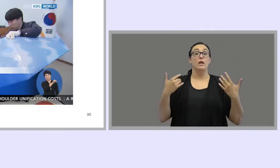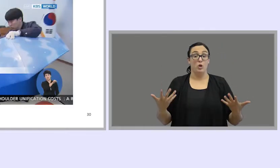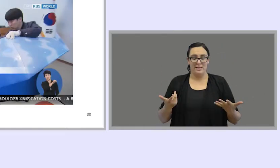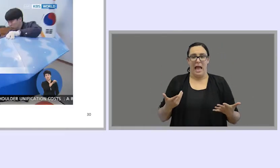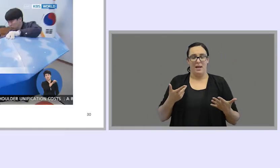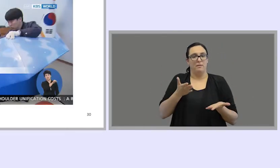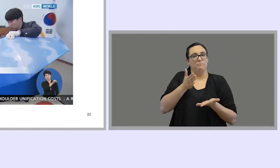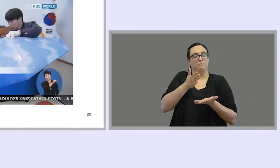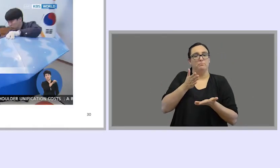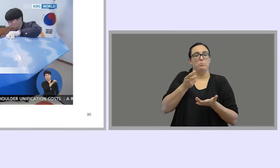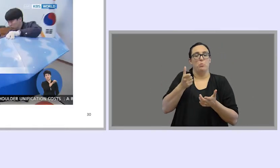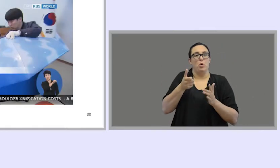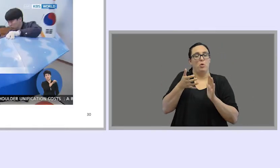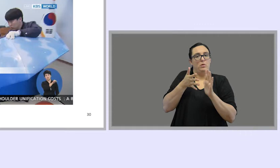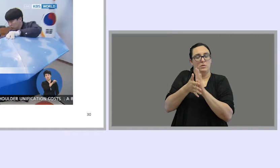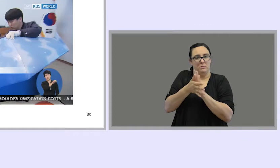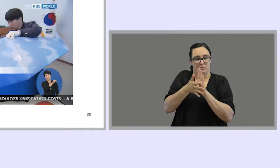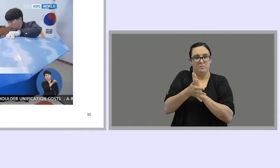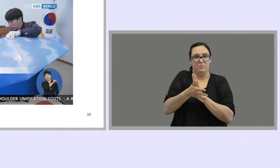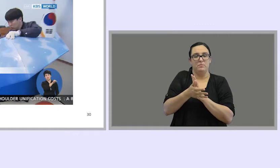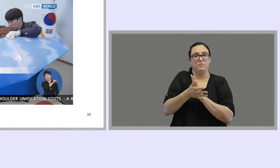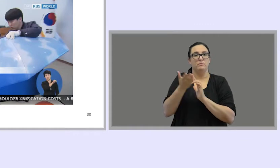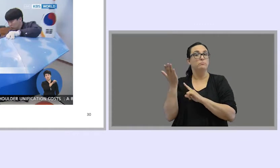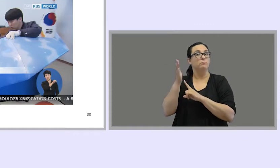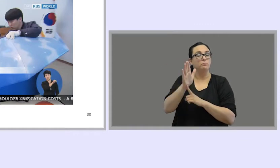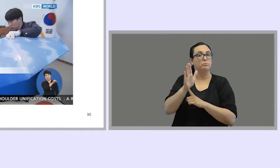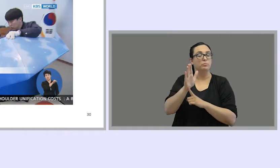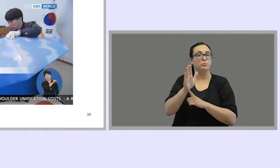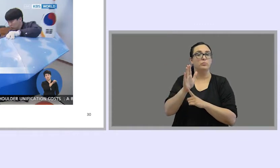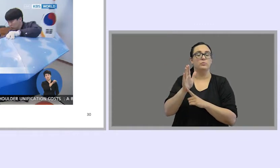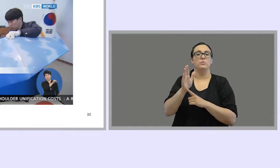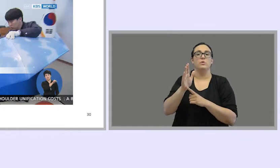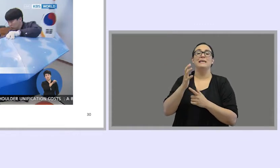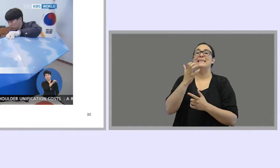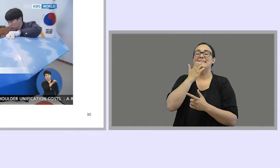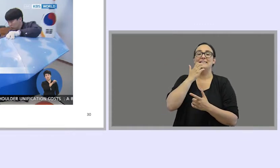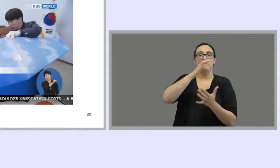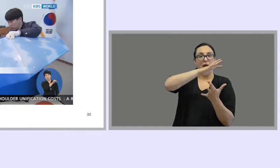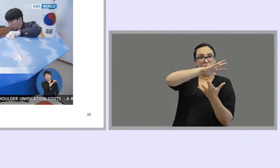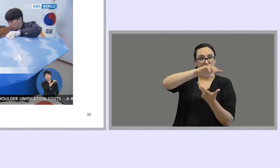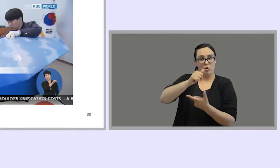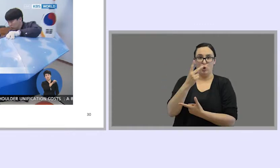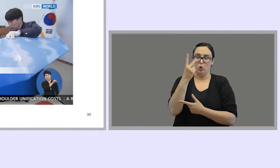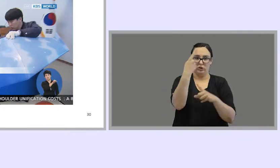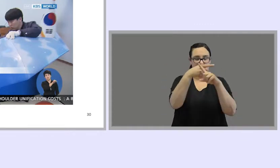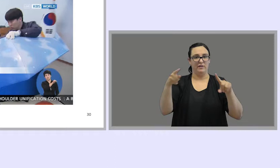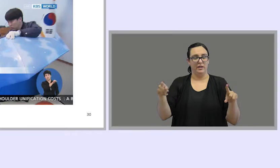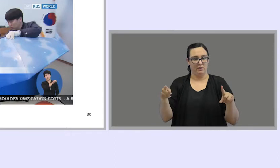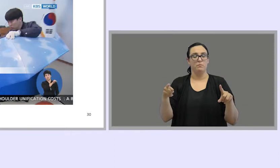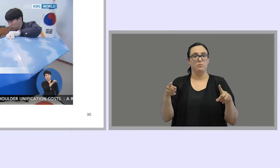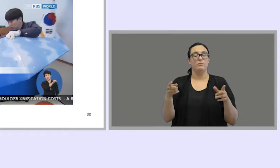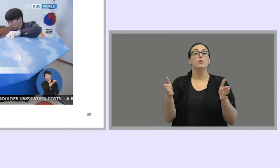So before continuing, you will see 2 different news programs that